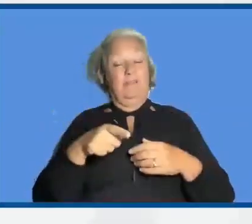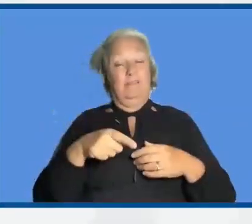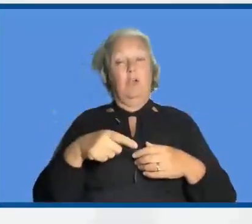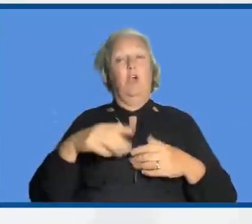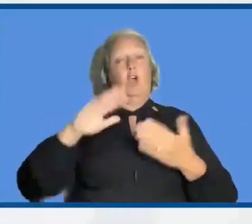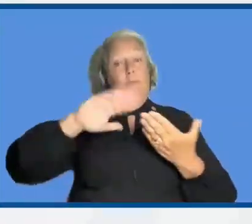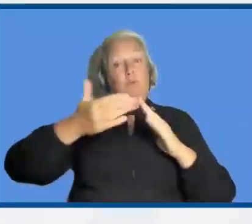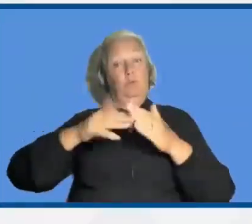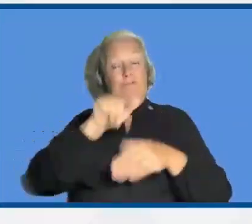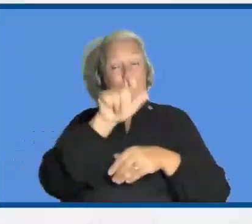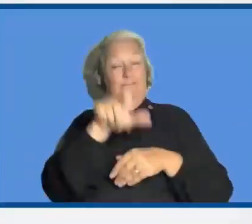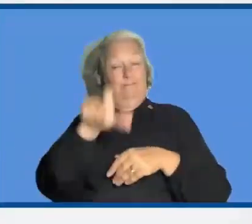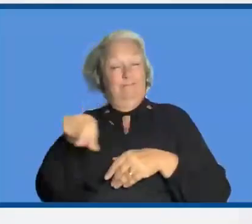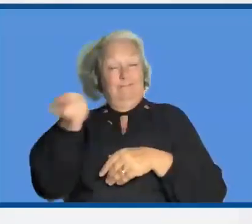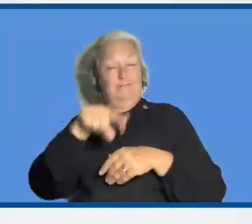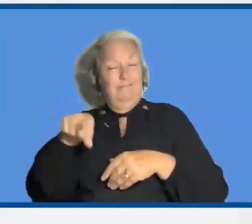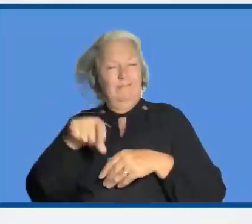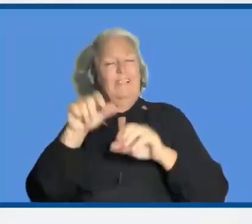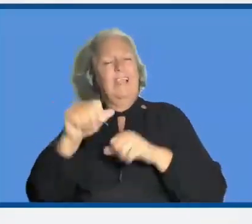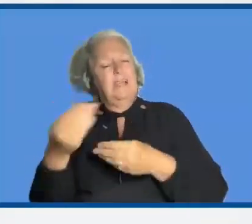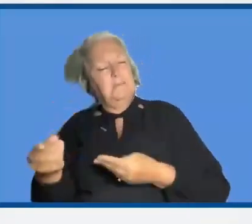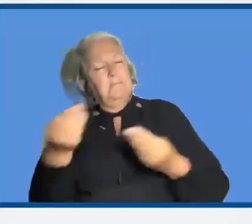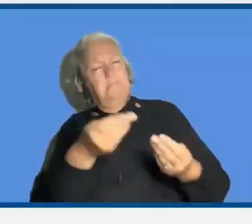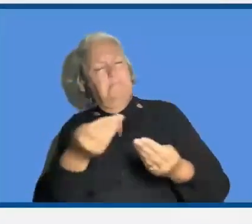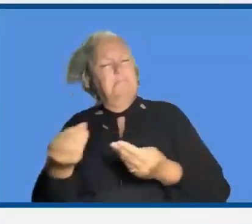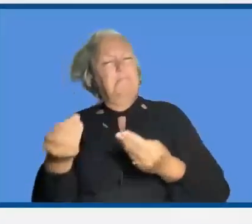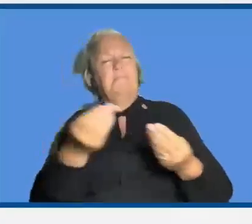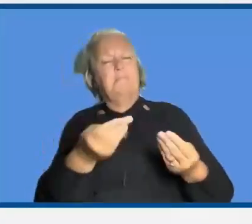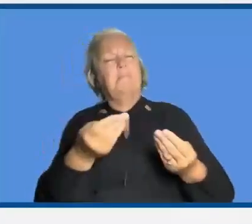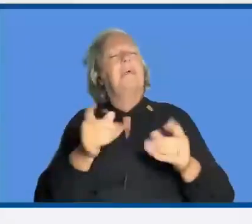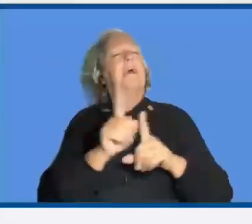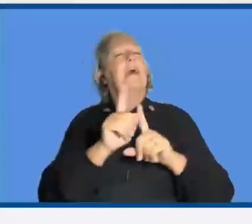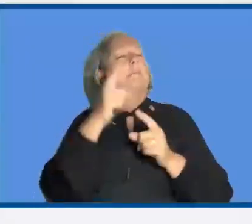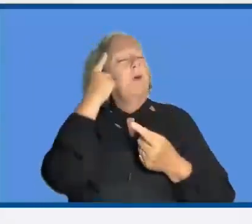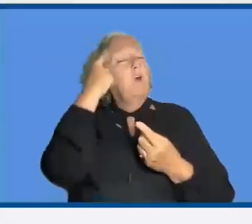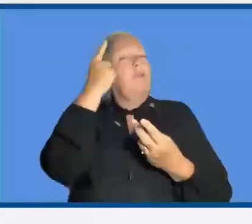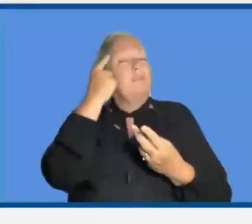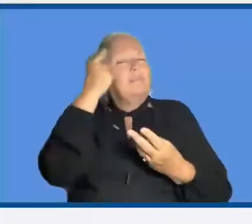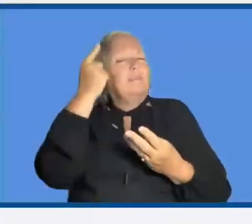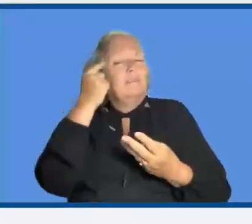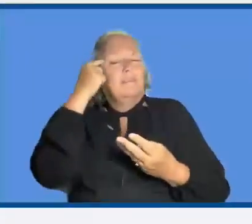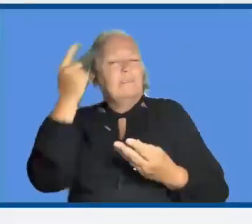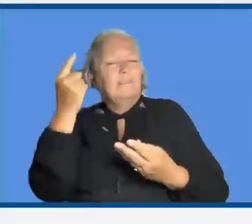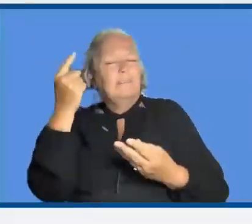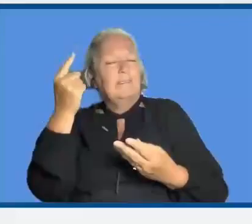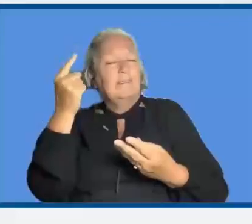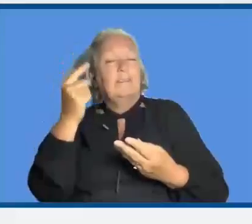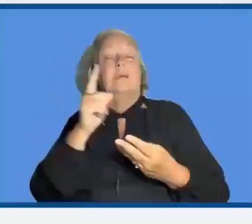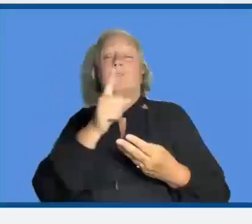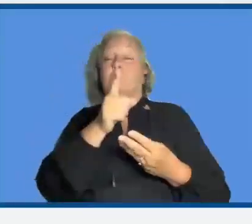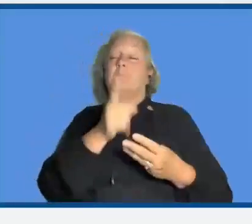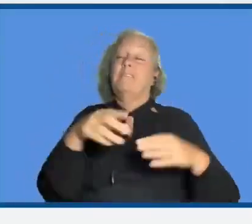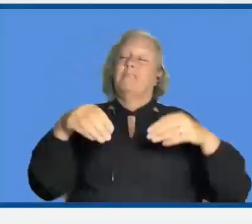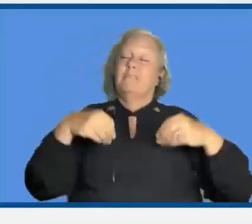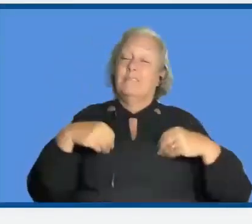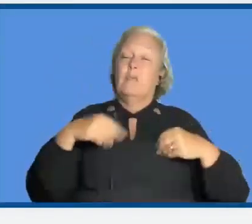provide concrete and conclusive ideas. And we must acknowledge that risks and disasters